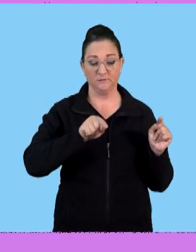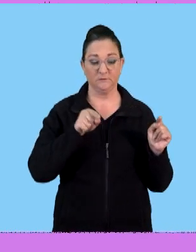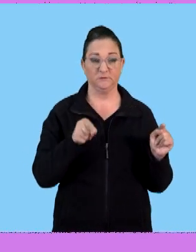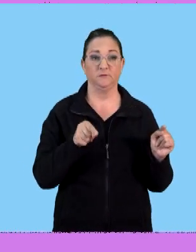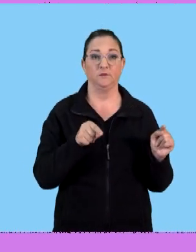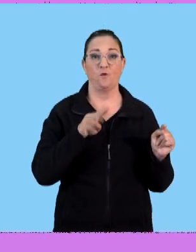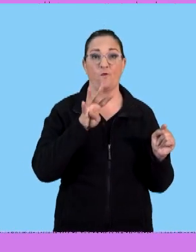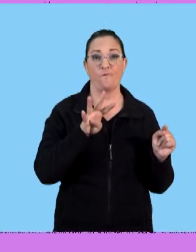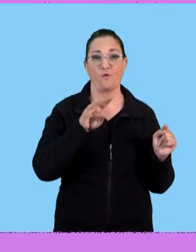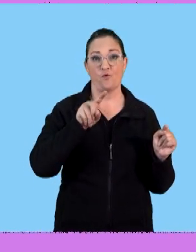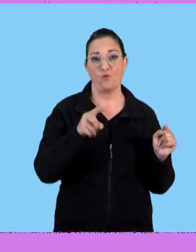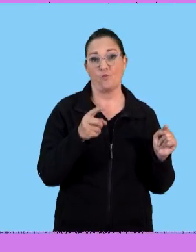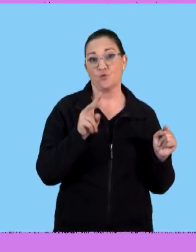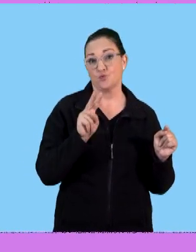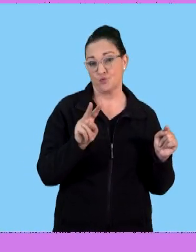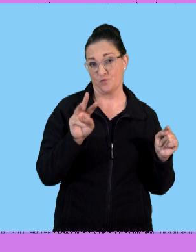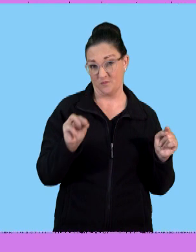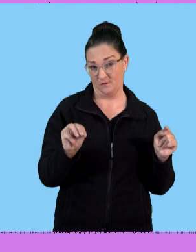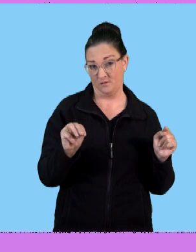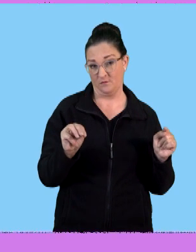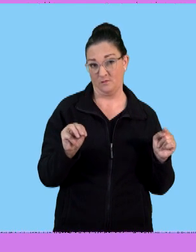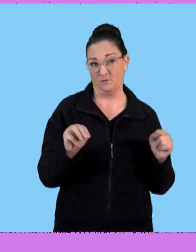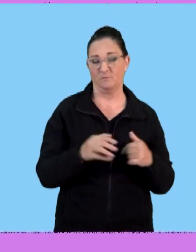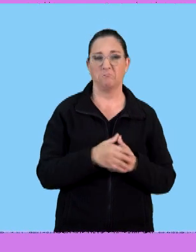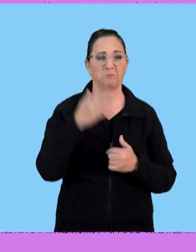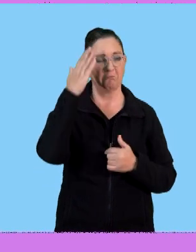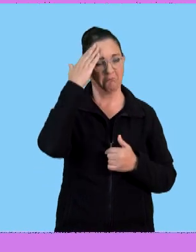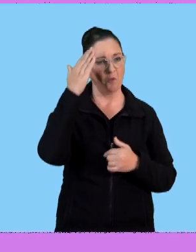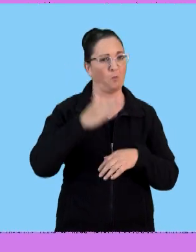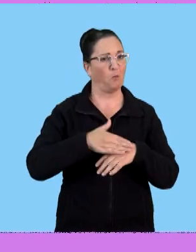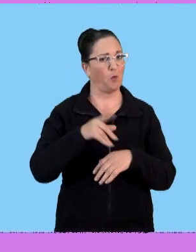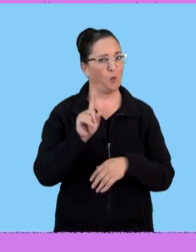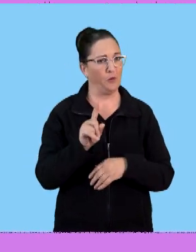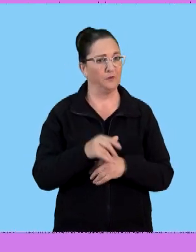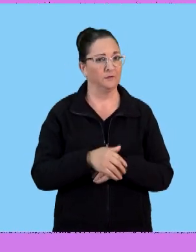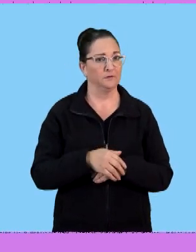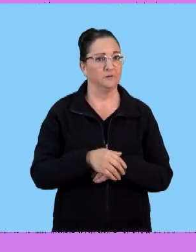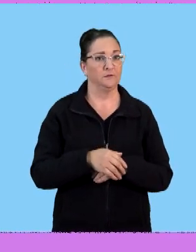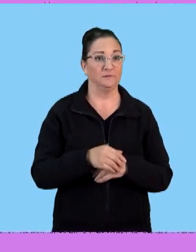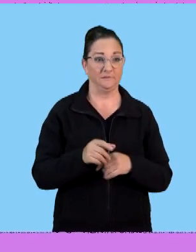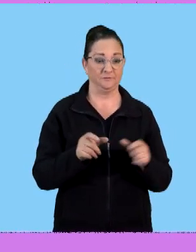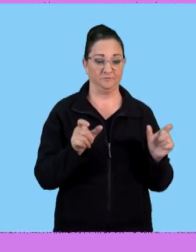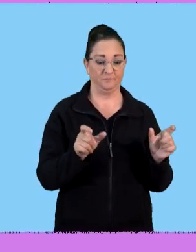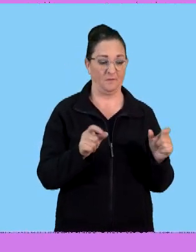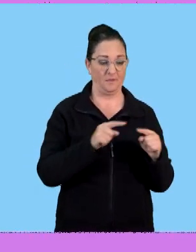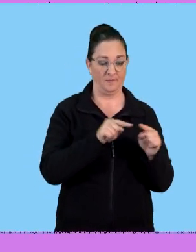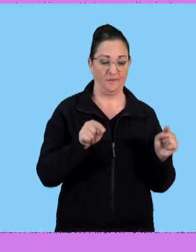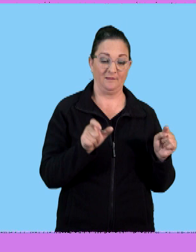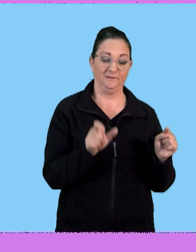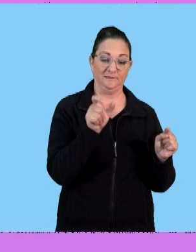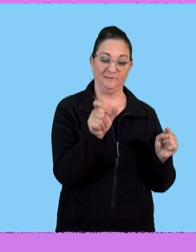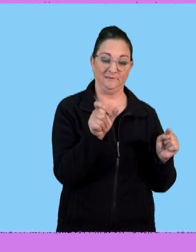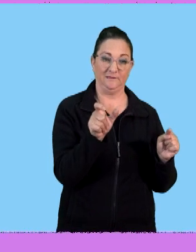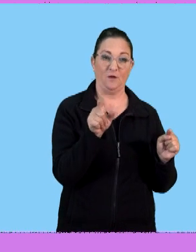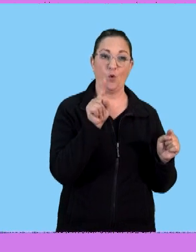to here, it's 4.2 meters, right? What else do I know? That from here to here, so this part